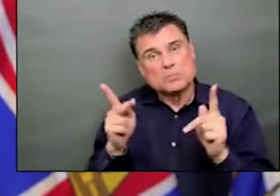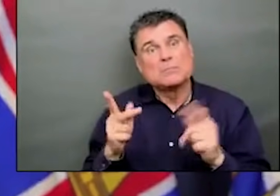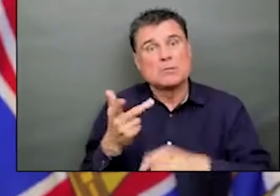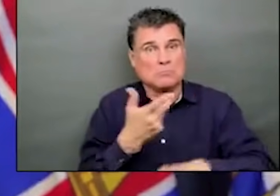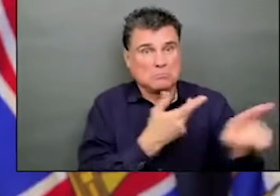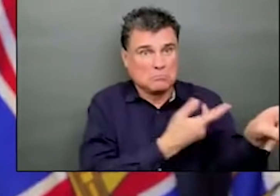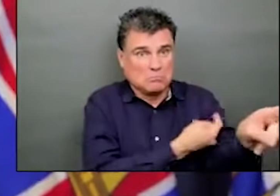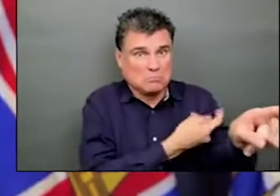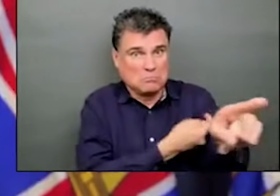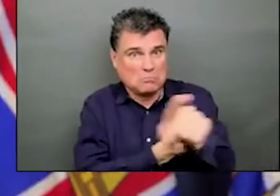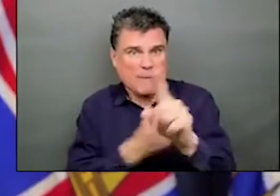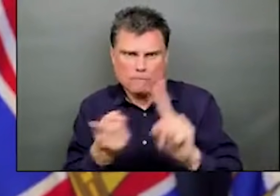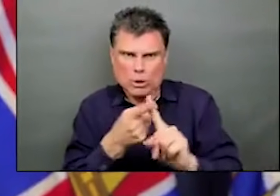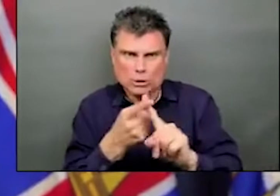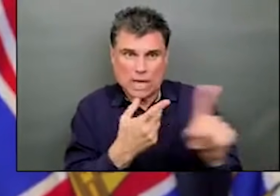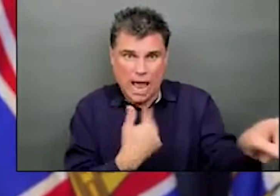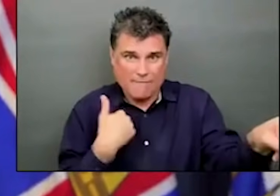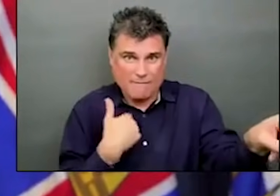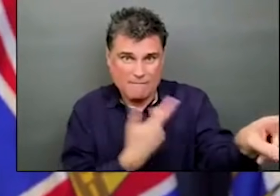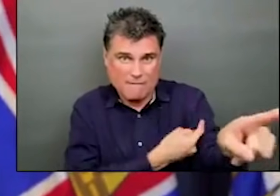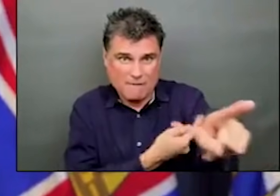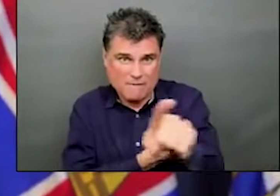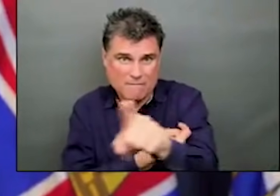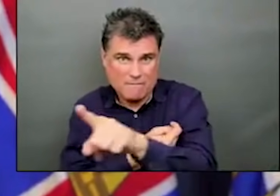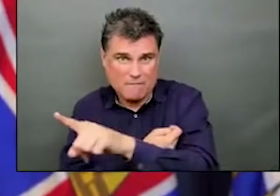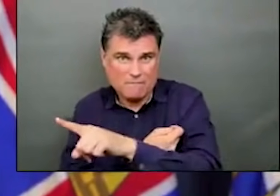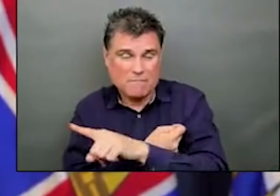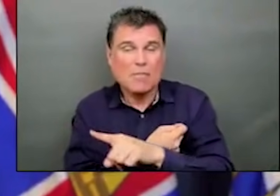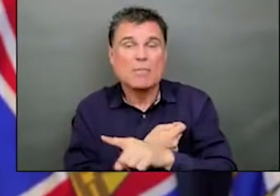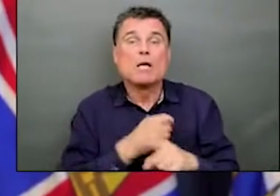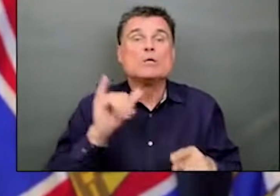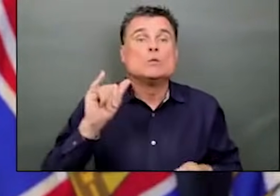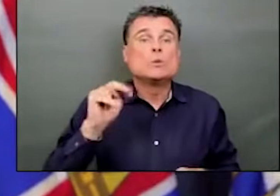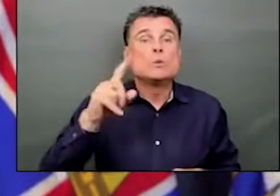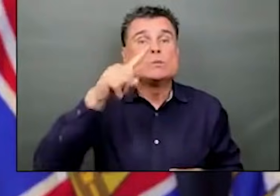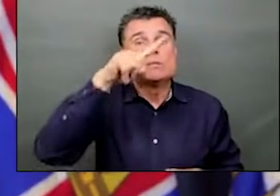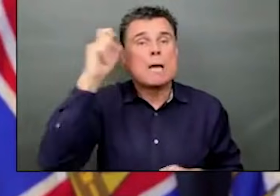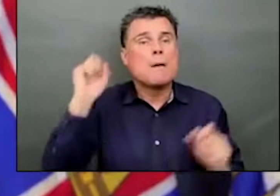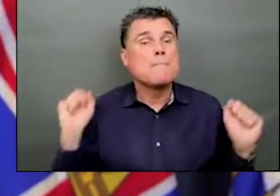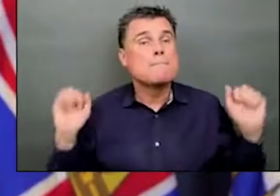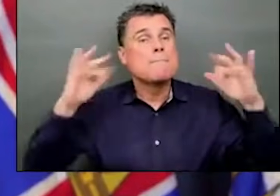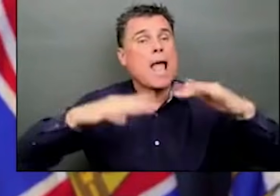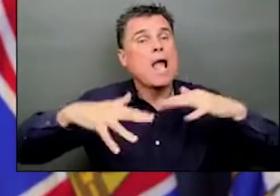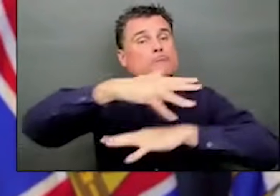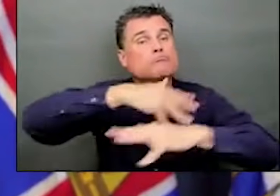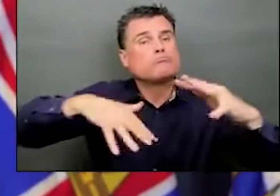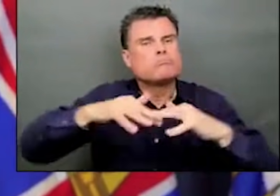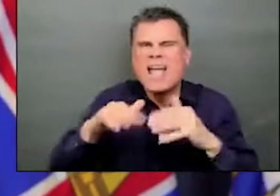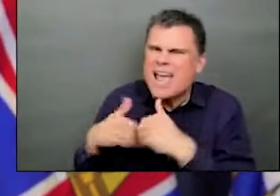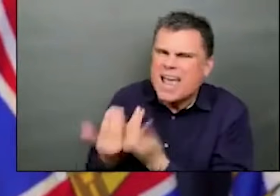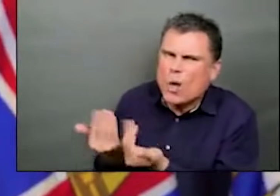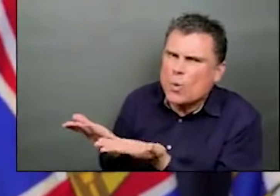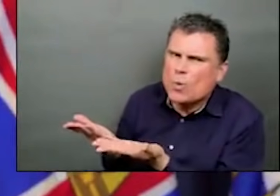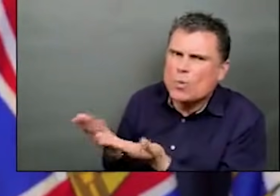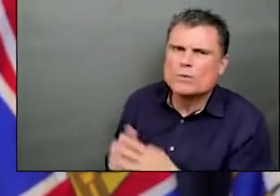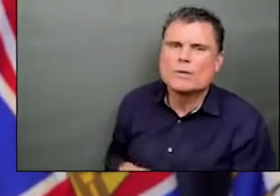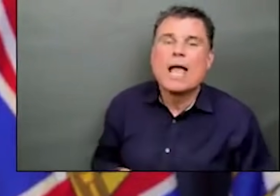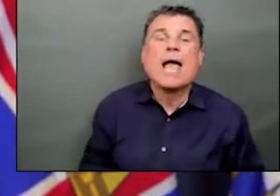then and the end of summer, what type of activities could we expect to get back to? Yeah, I know. I wish I could tell you.